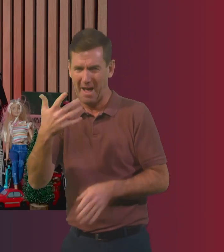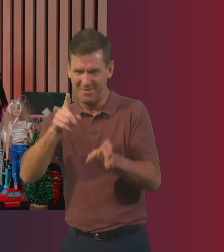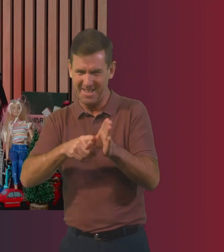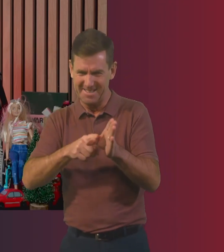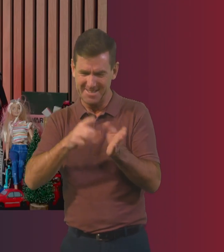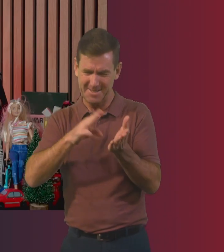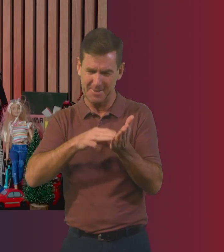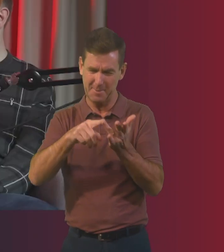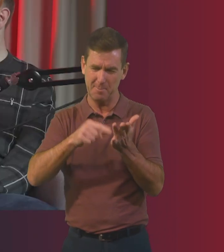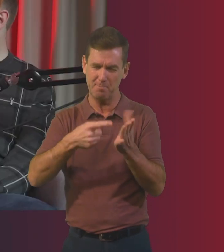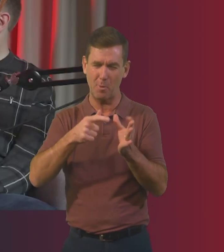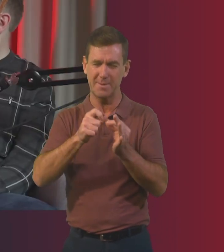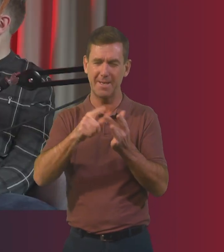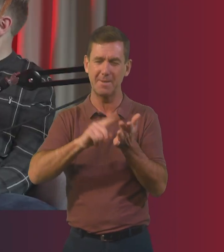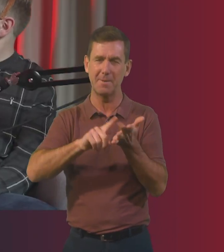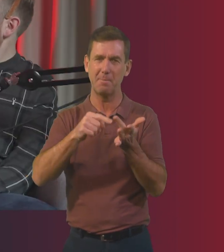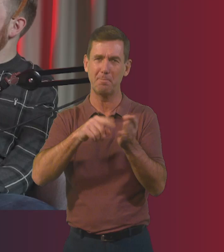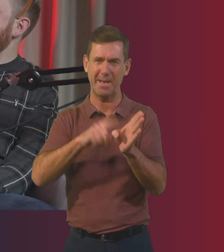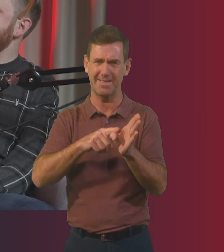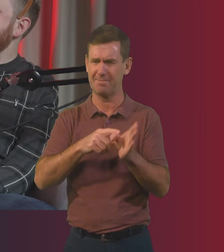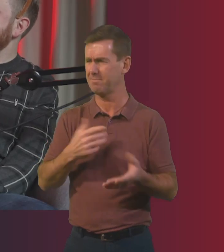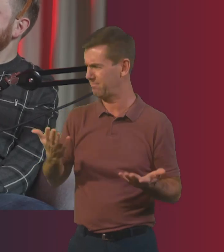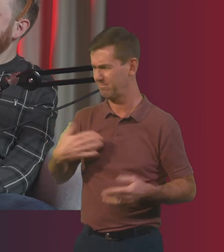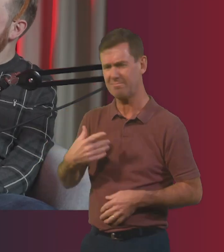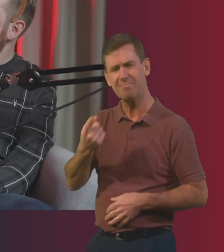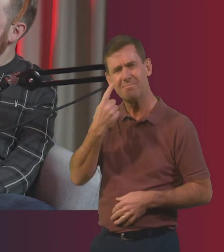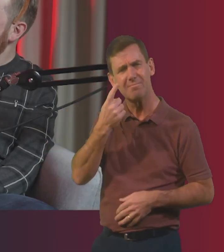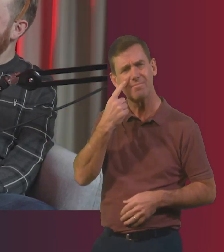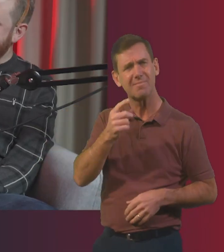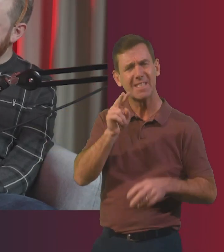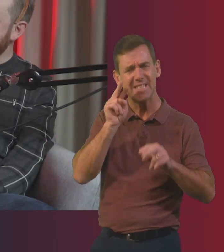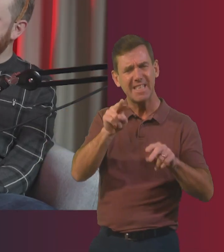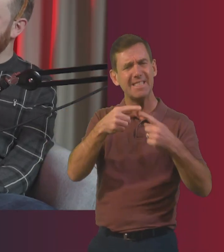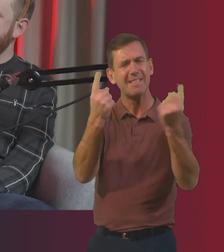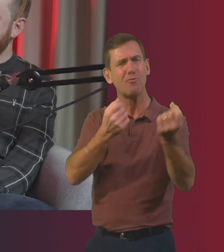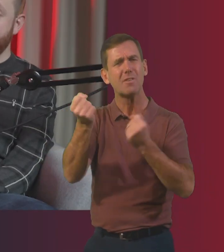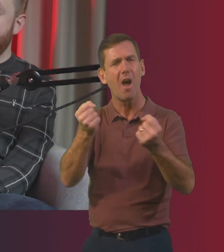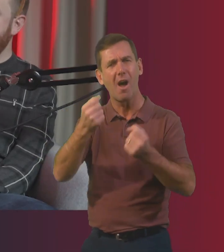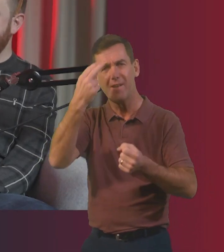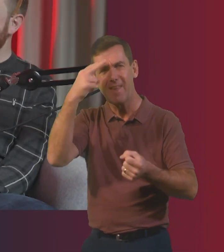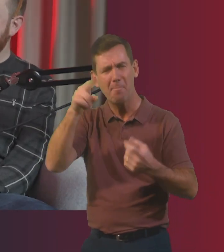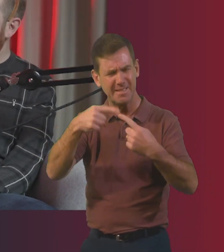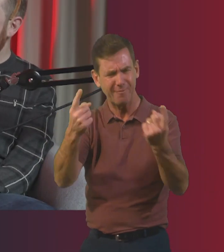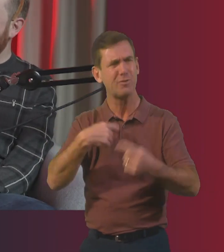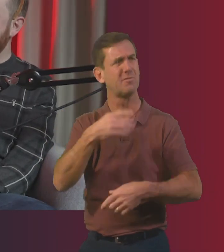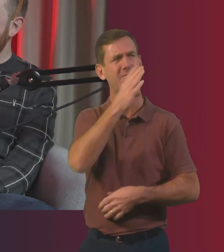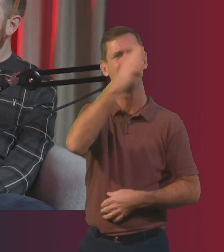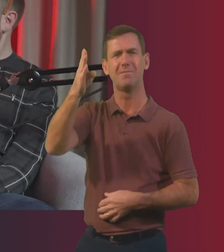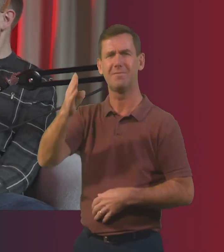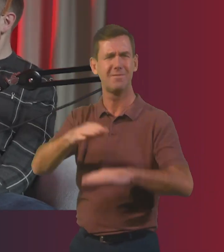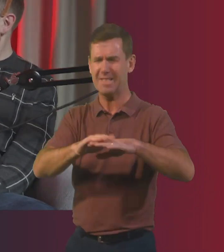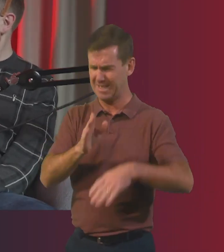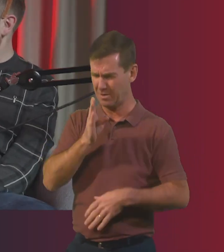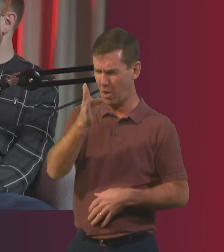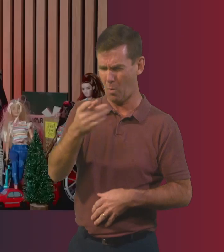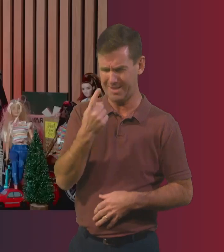not just for Christmas. Exactly, perfectly. And don't be afraid to shop around. Go and see several cars. Don't just go for one and go right. That's the one I want. I'm getting it because you've got